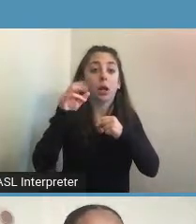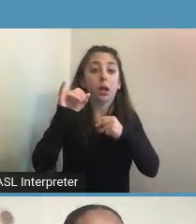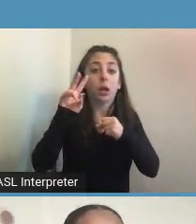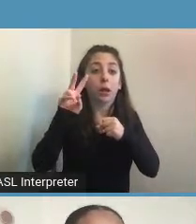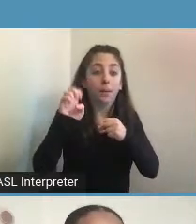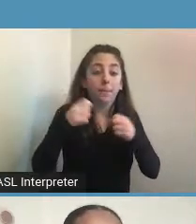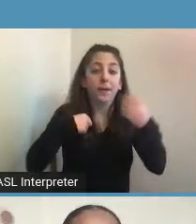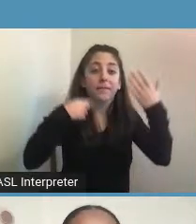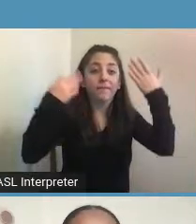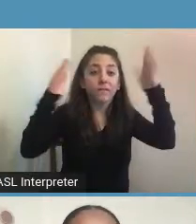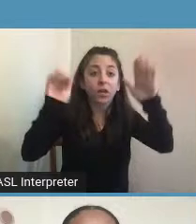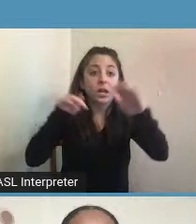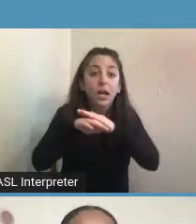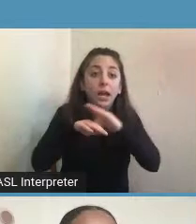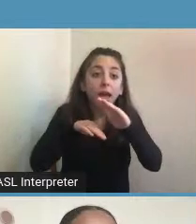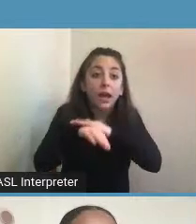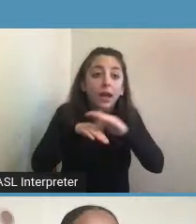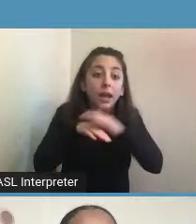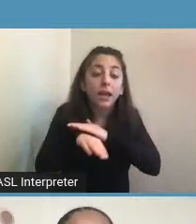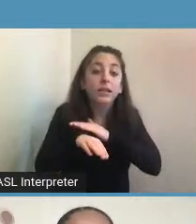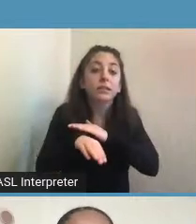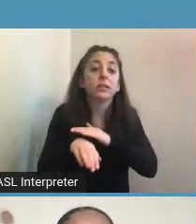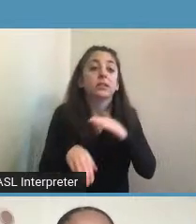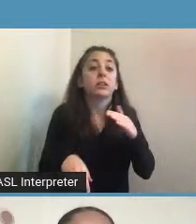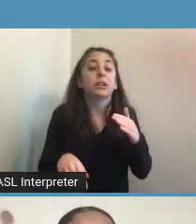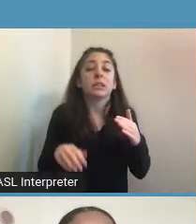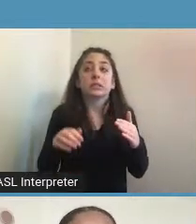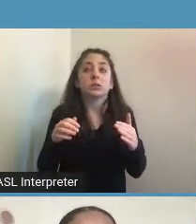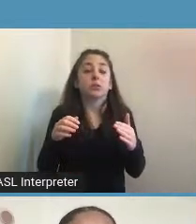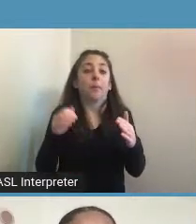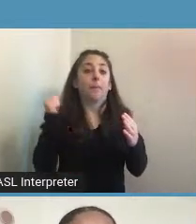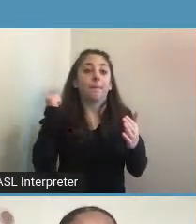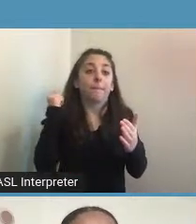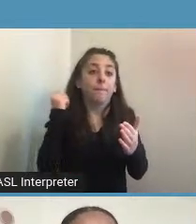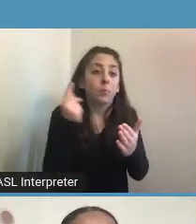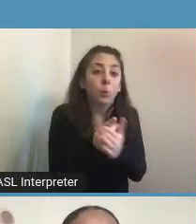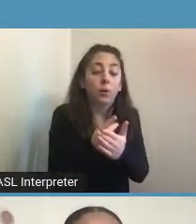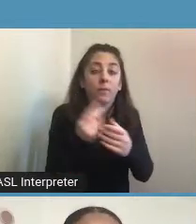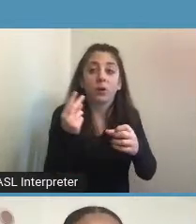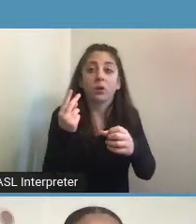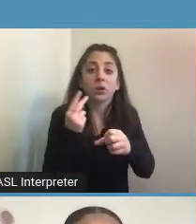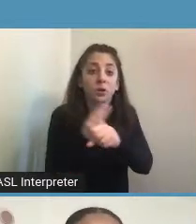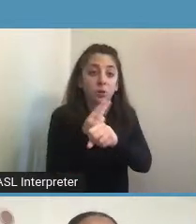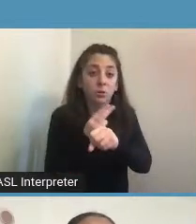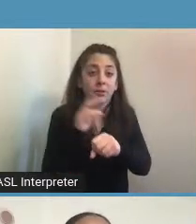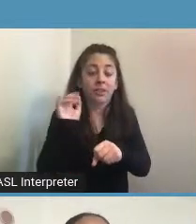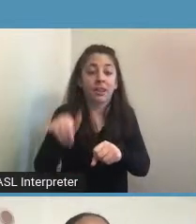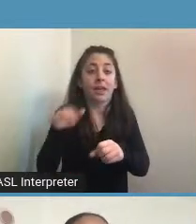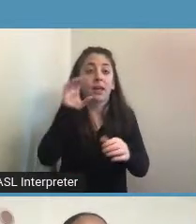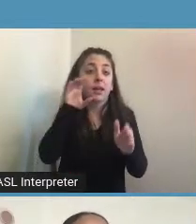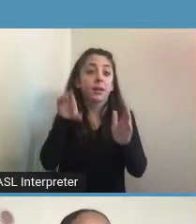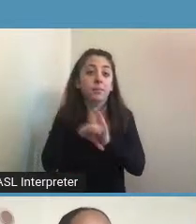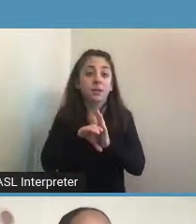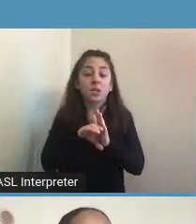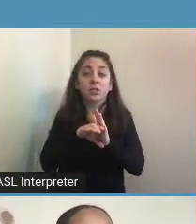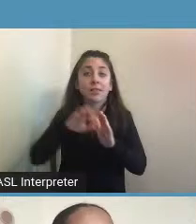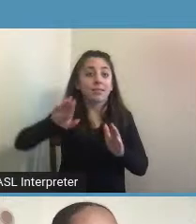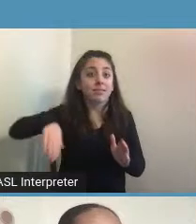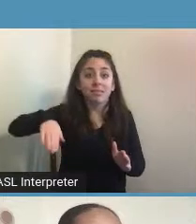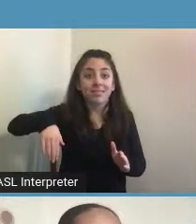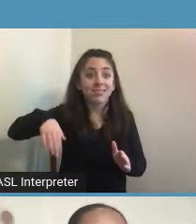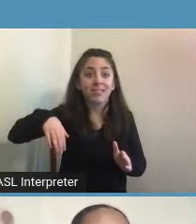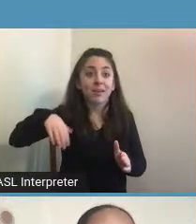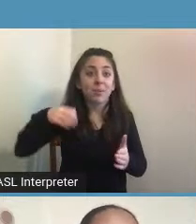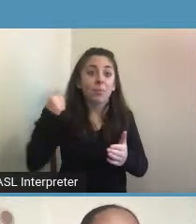in time to get the approval to use their image or their object, versus like, had I reached out a bit